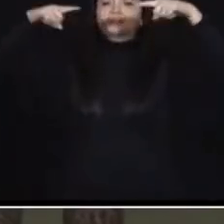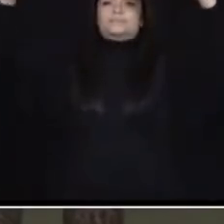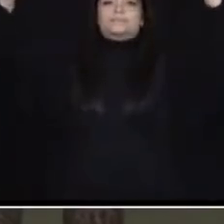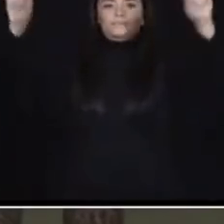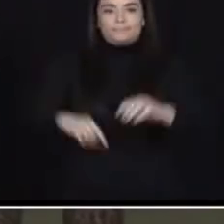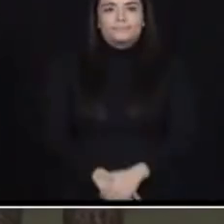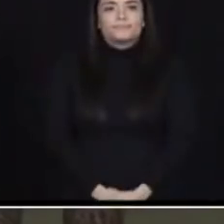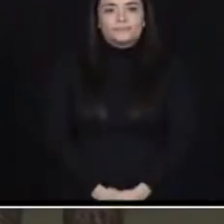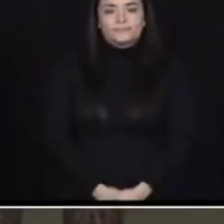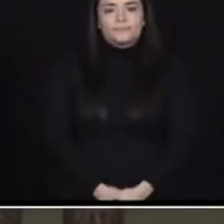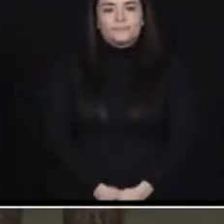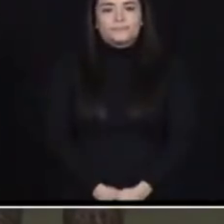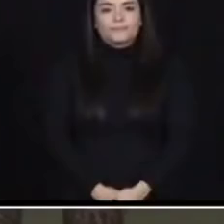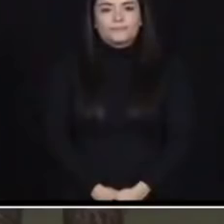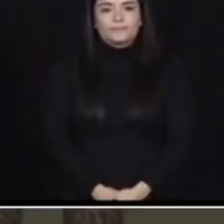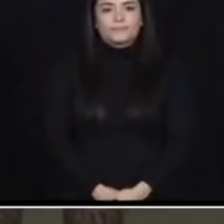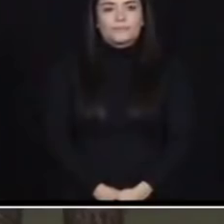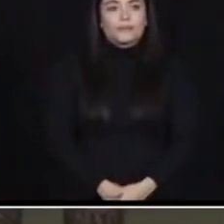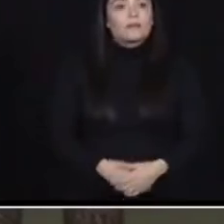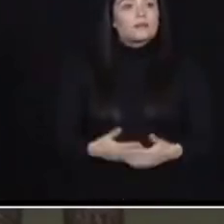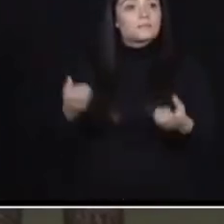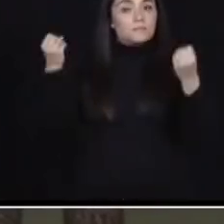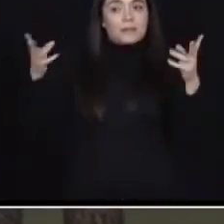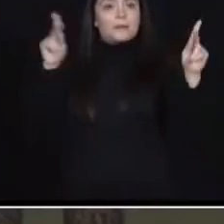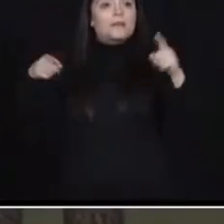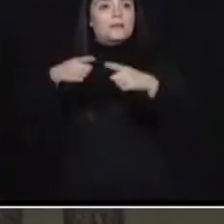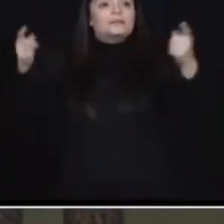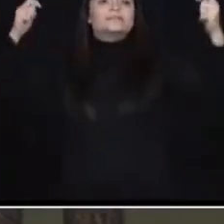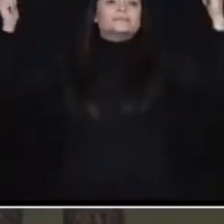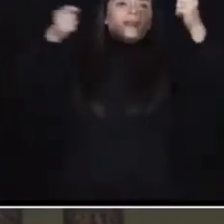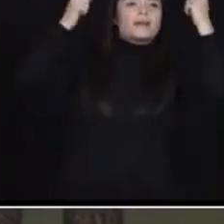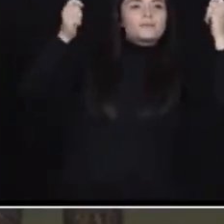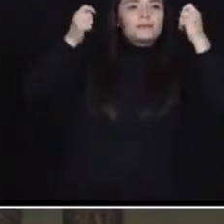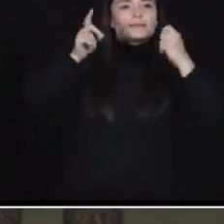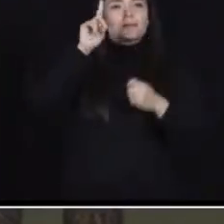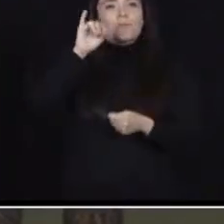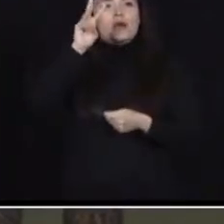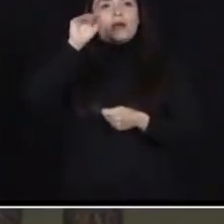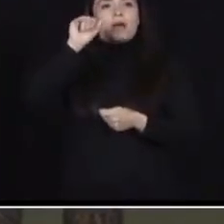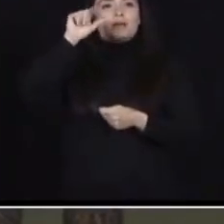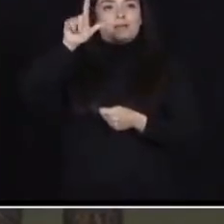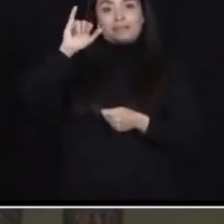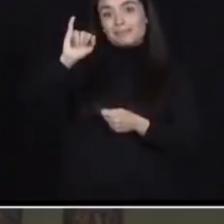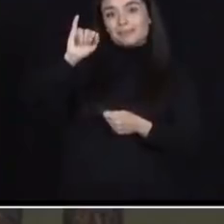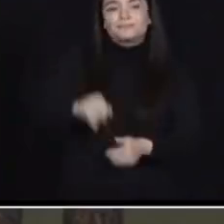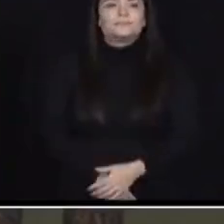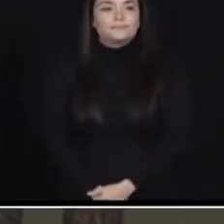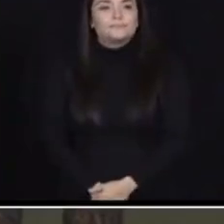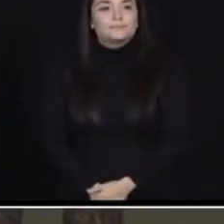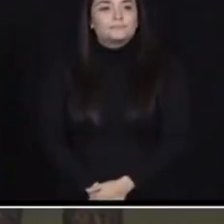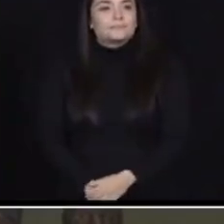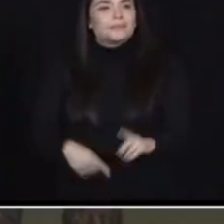To all those celebrating Diwali this year, I know it won't be like last, but that